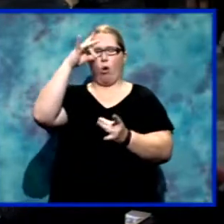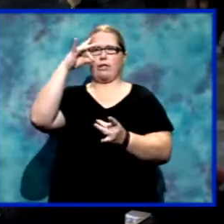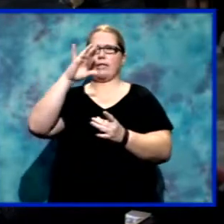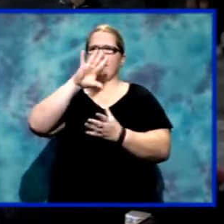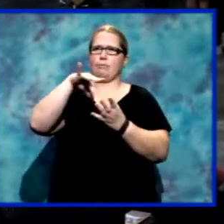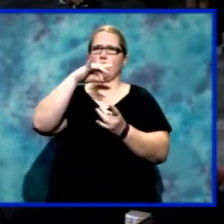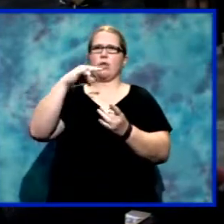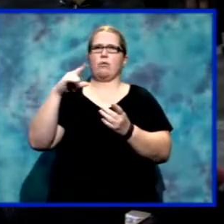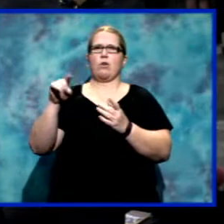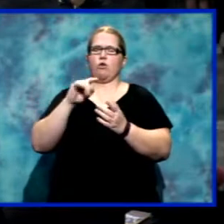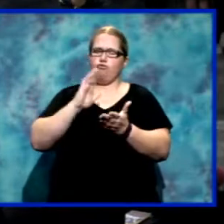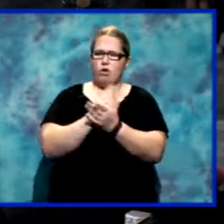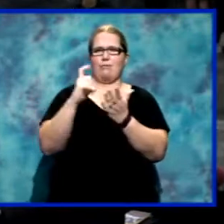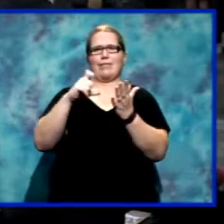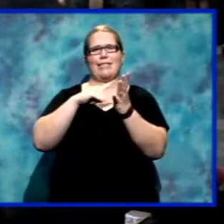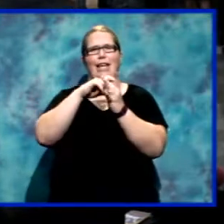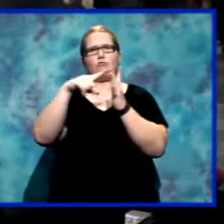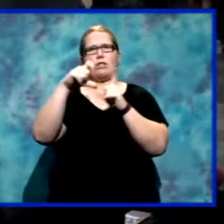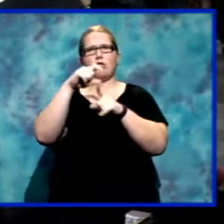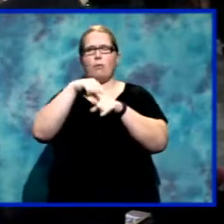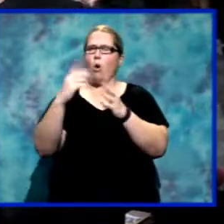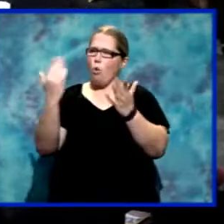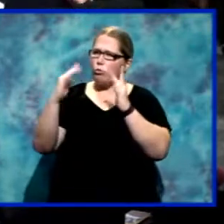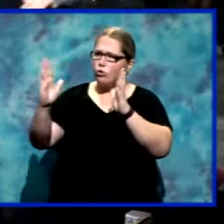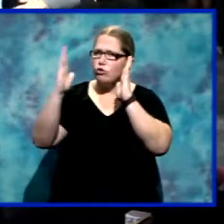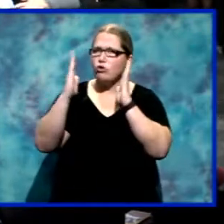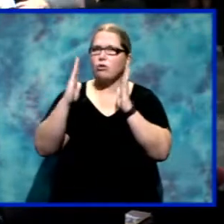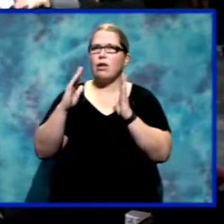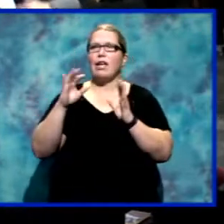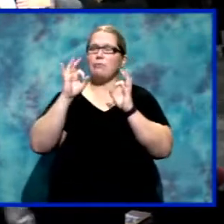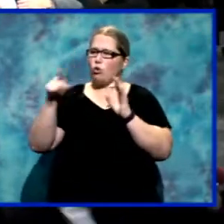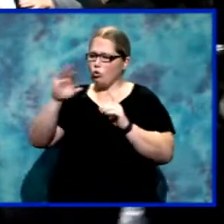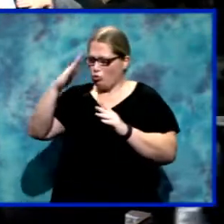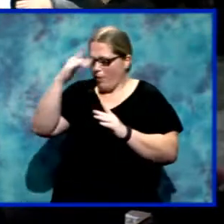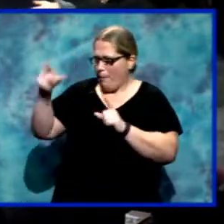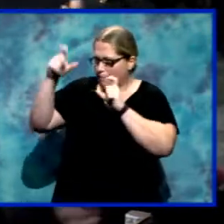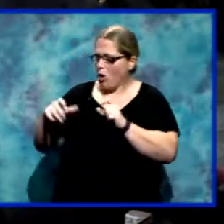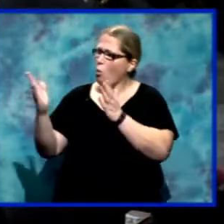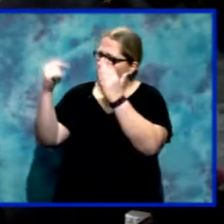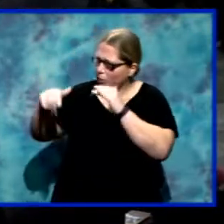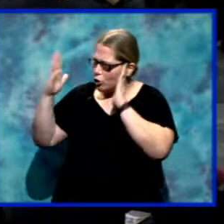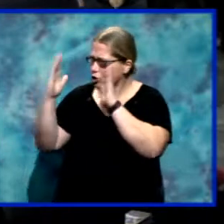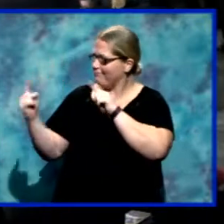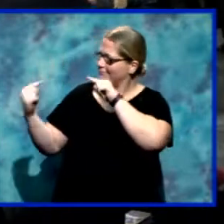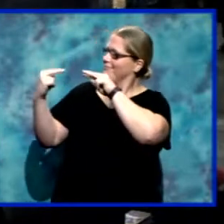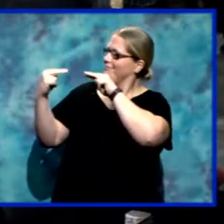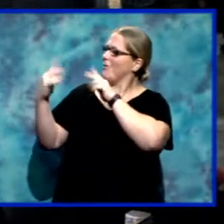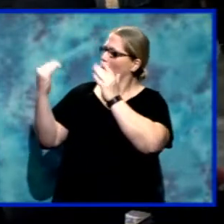into real sacred time. Give them a welcome to church, especially if you don't know them, welcome them to church.